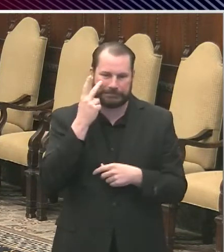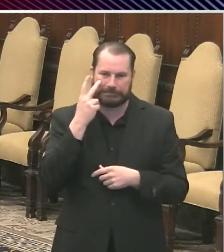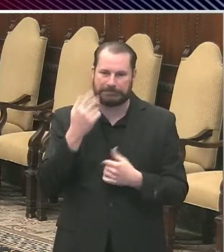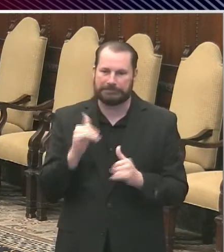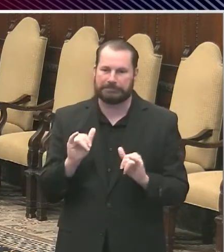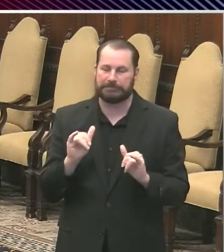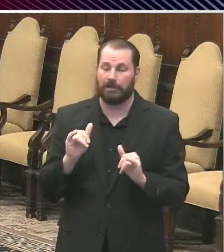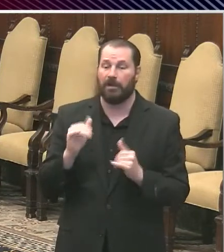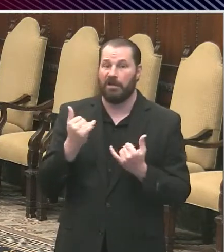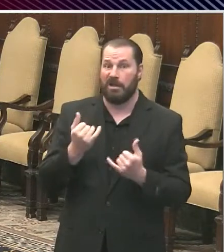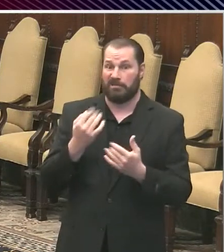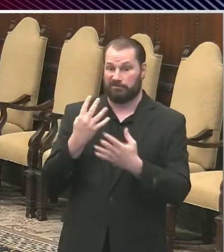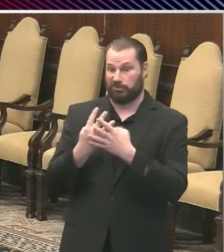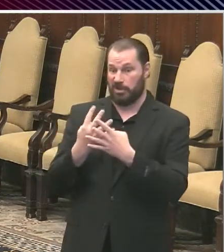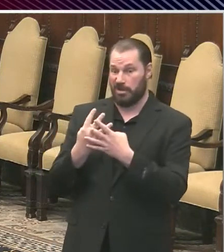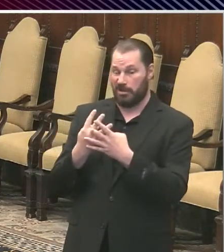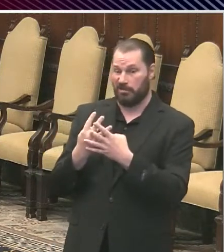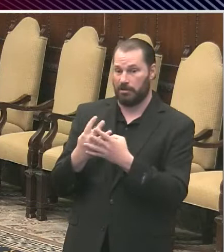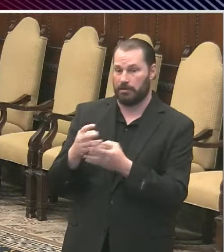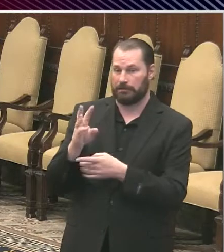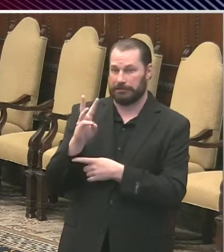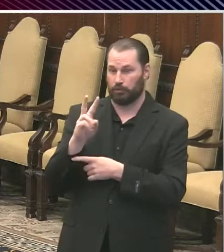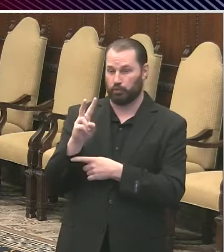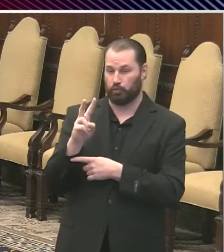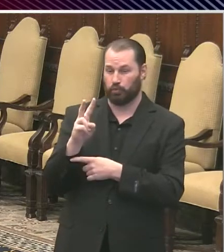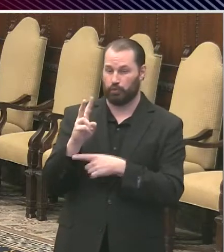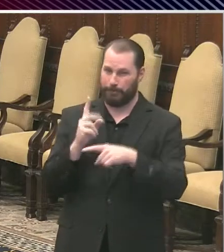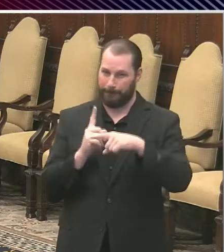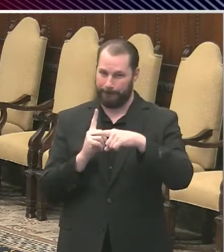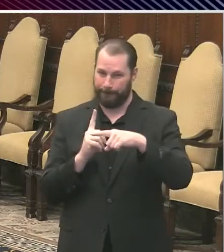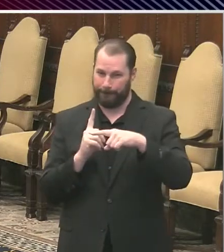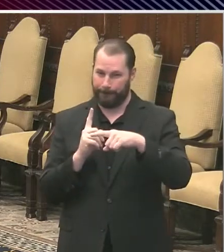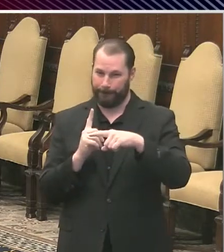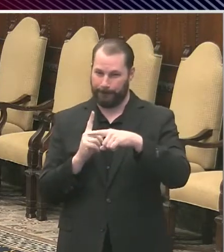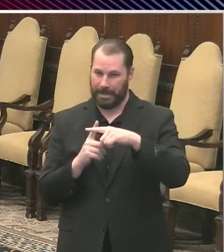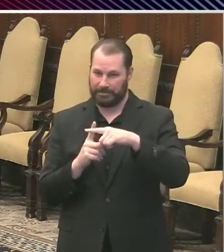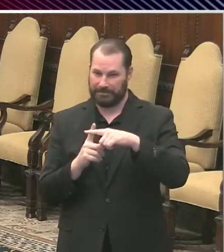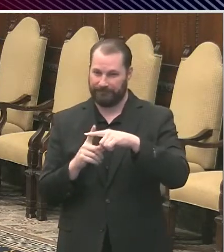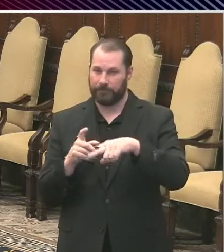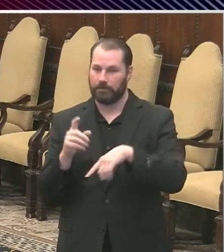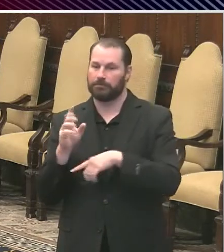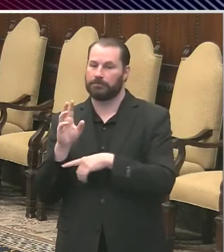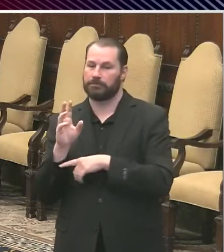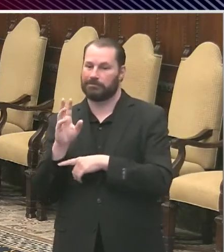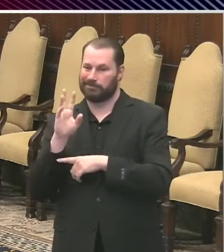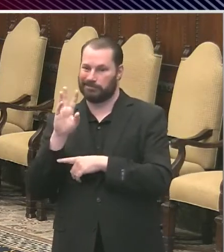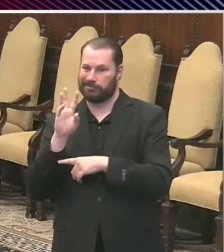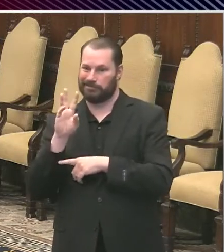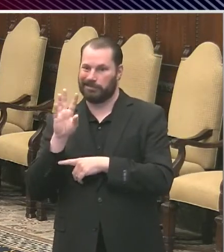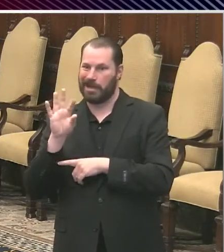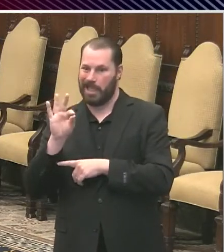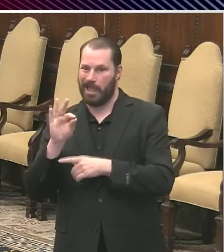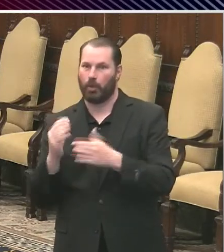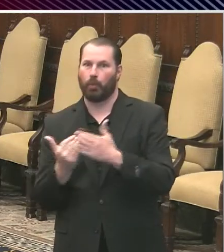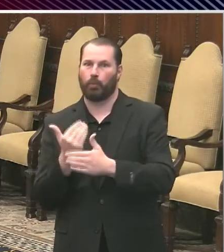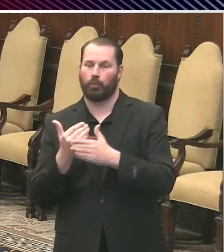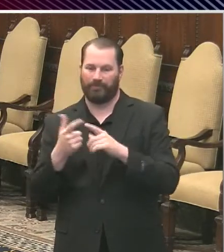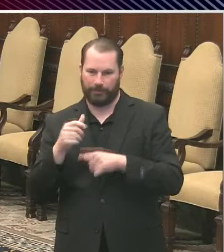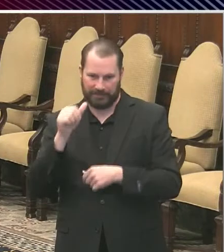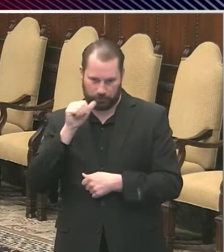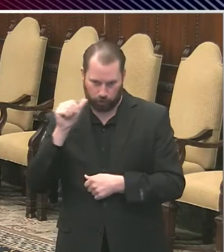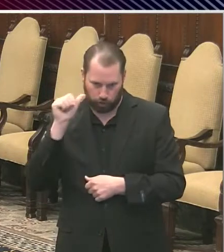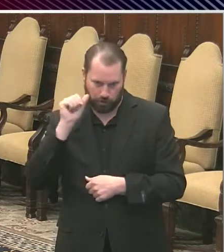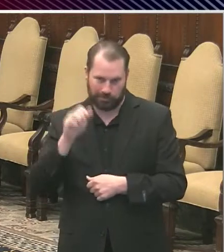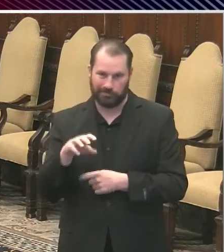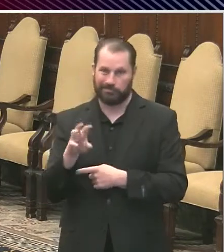That includes 9 new positives since yesterday, but then 6 others who have recovered and been removed from isolation. Today I can report we have 6 new